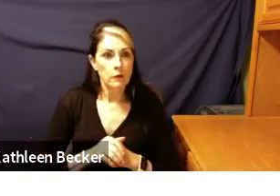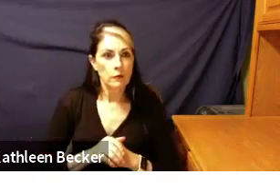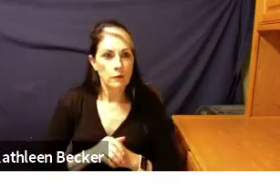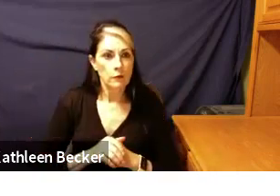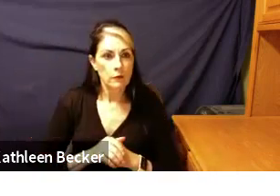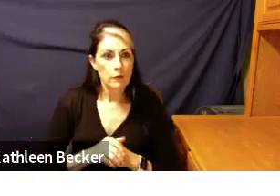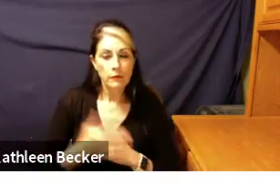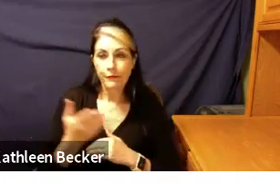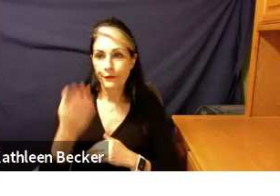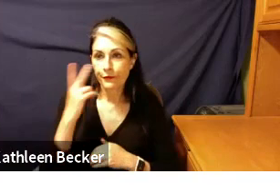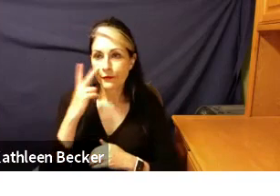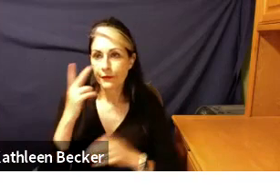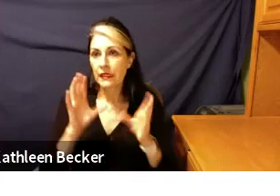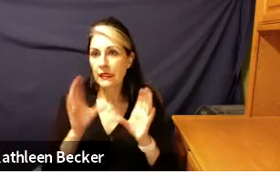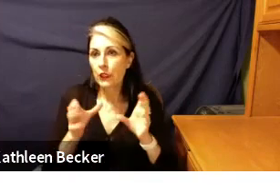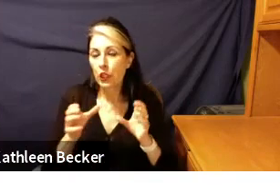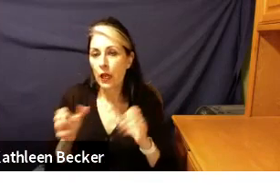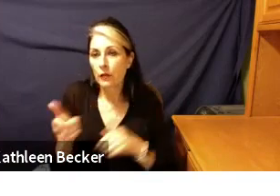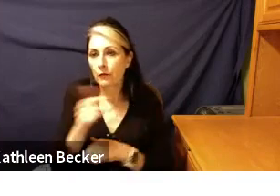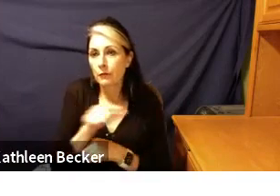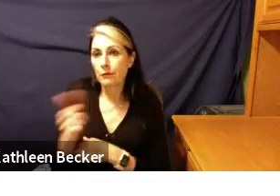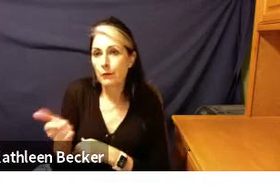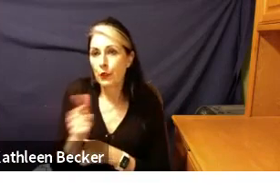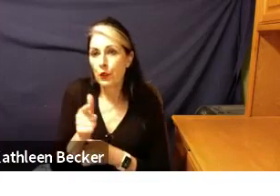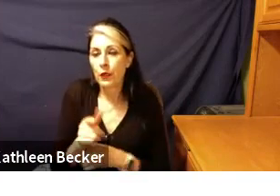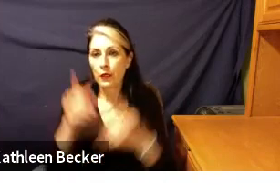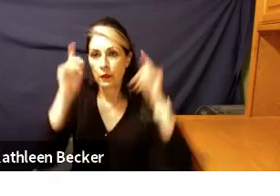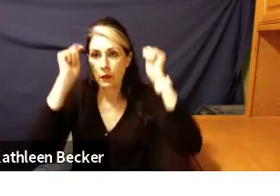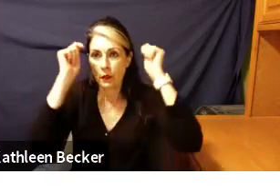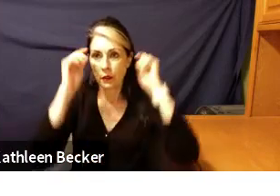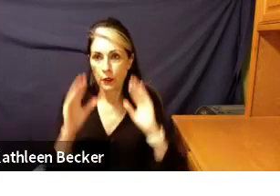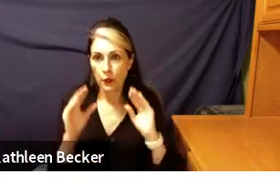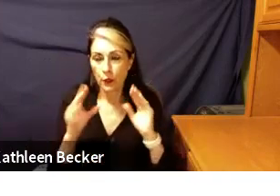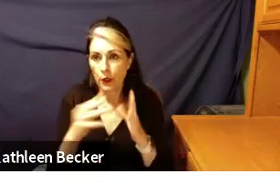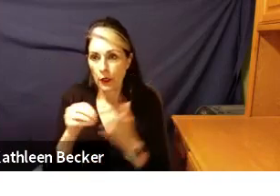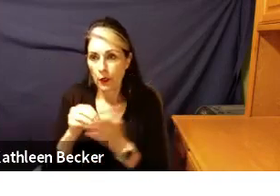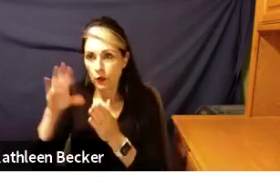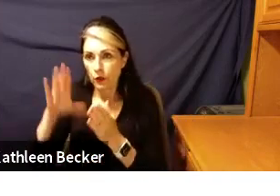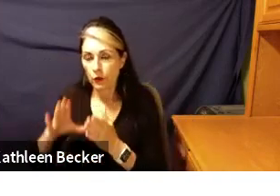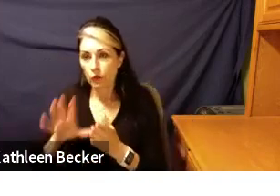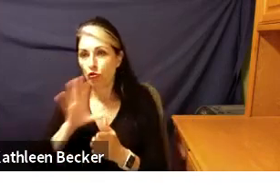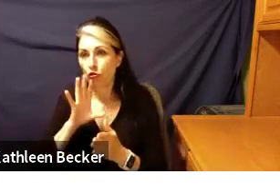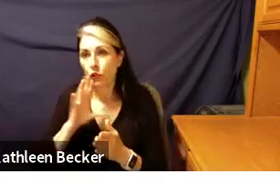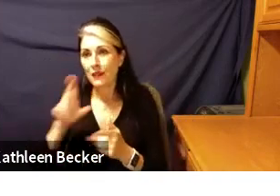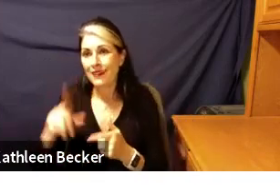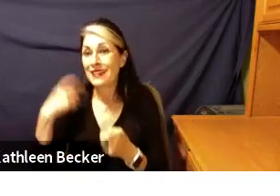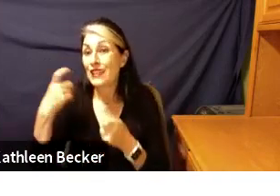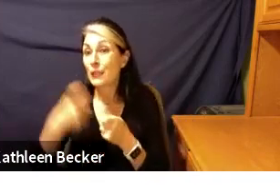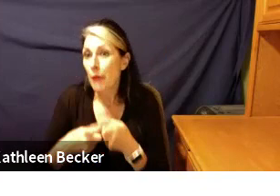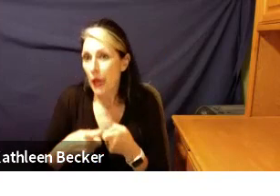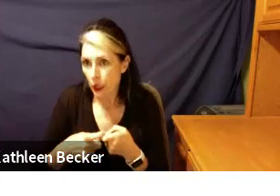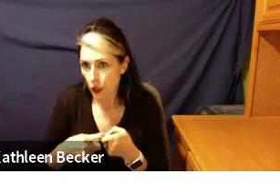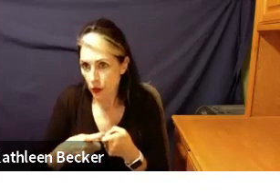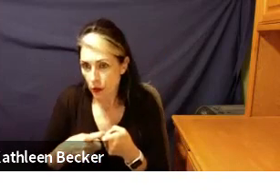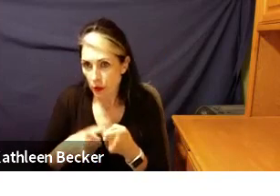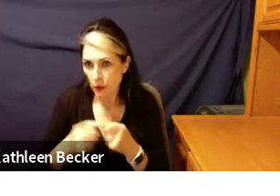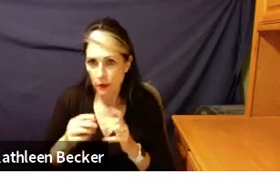Here you can see a chat between a tutor and a student. They're both chatting in Spanish.